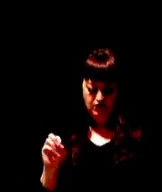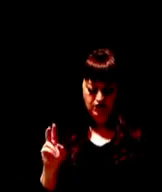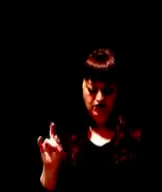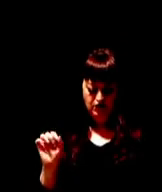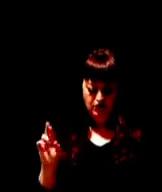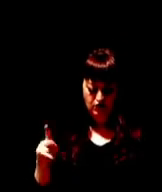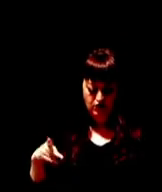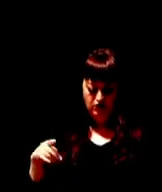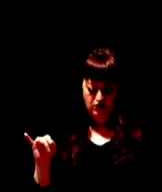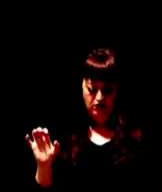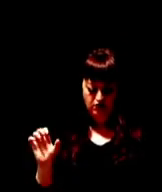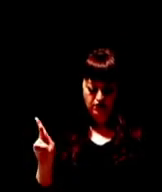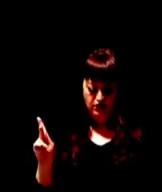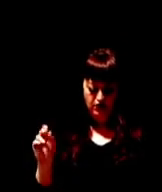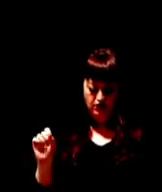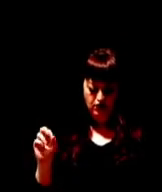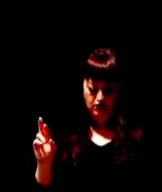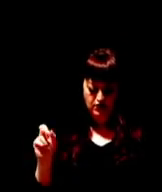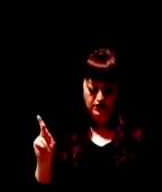Carter Pikarski.